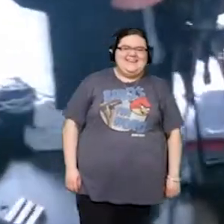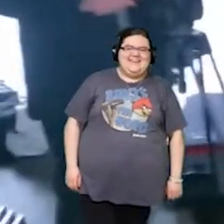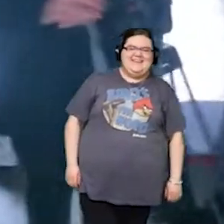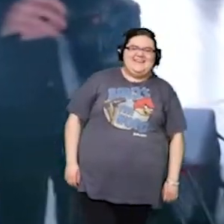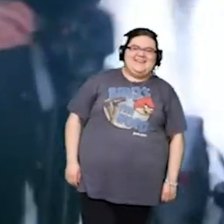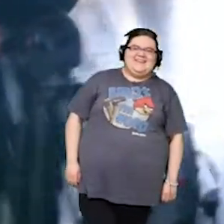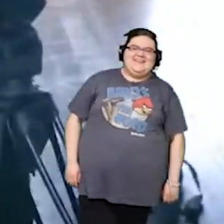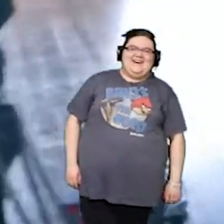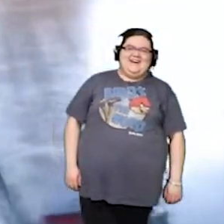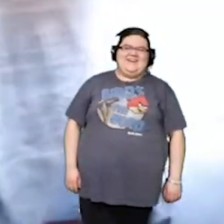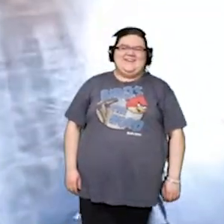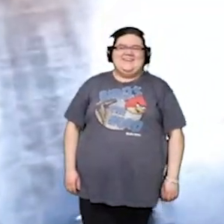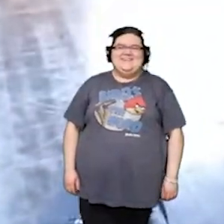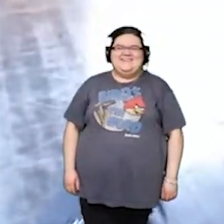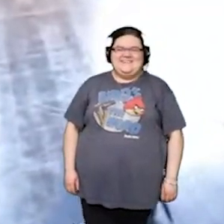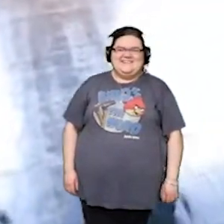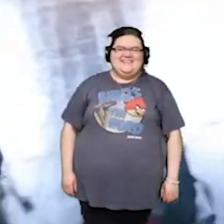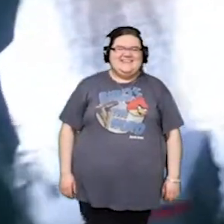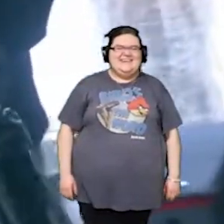some strong products.